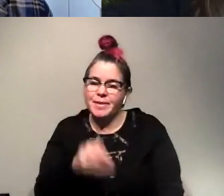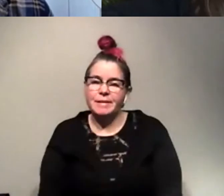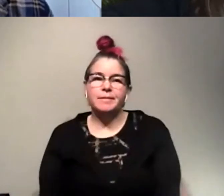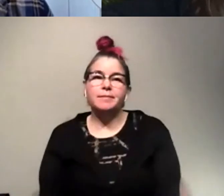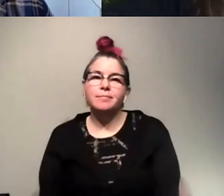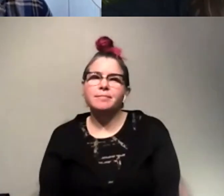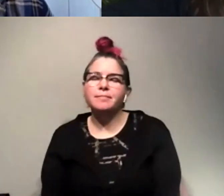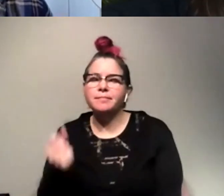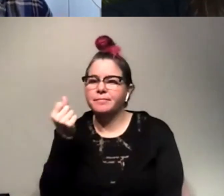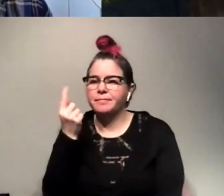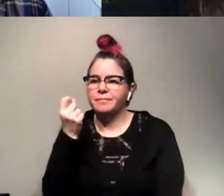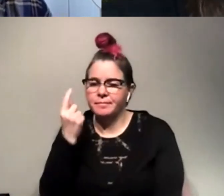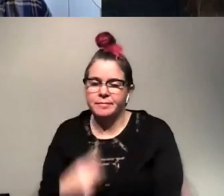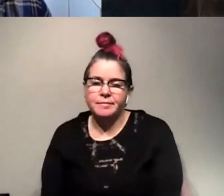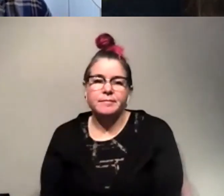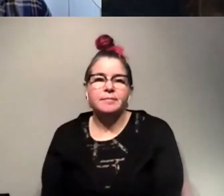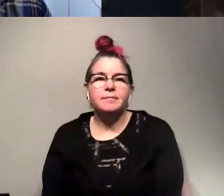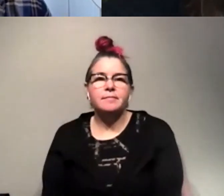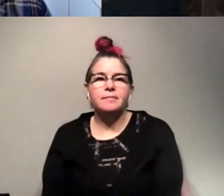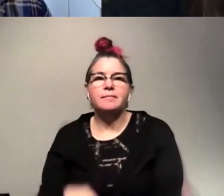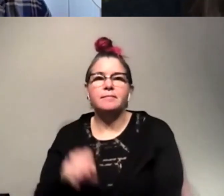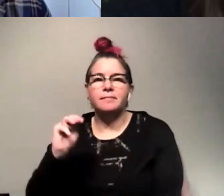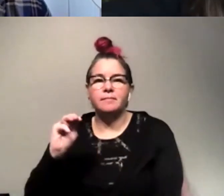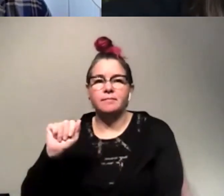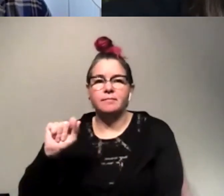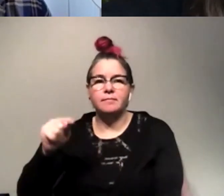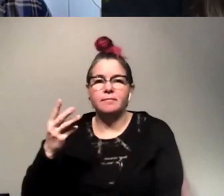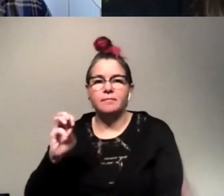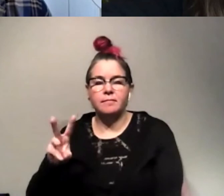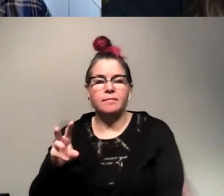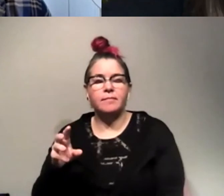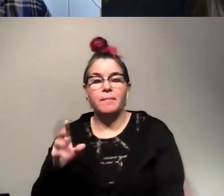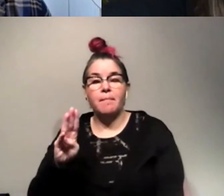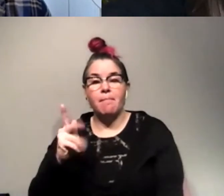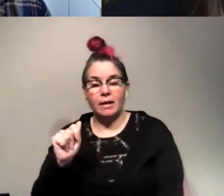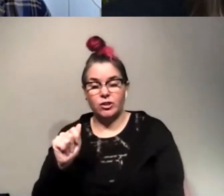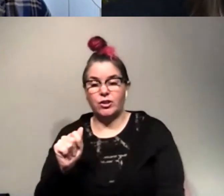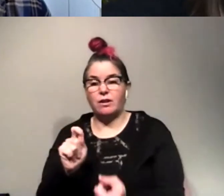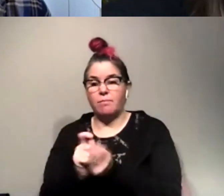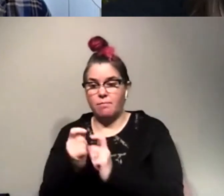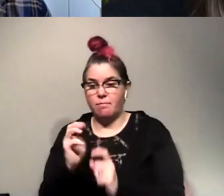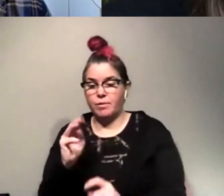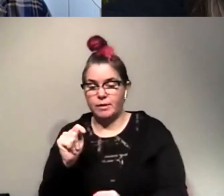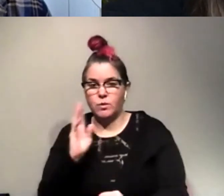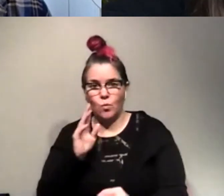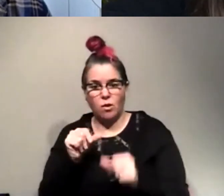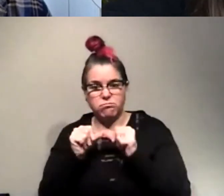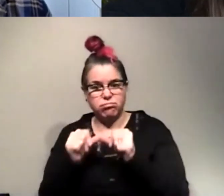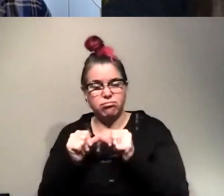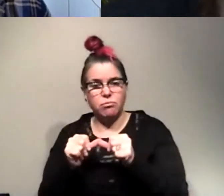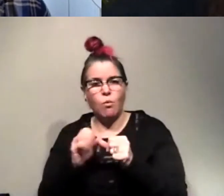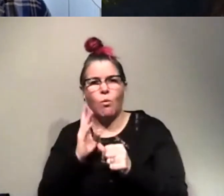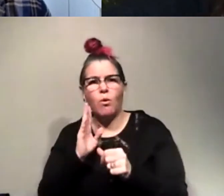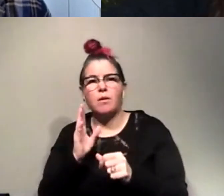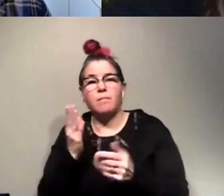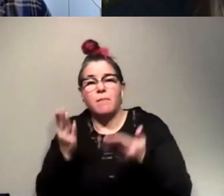sense. Cool. The next question is from Matthew. After a bacteria mutates, will it always keep that mutation or will it revert back to what it